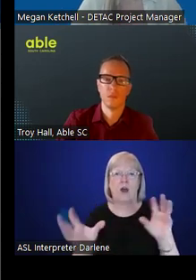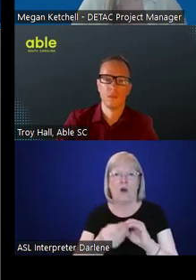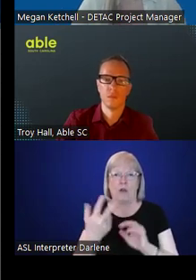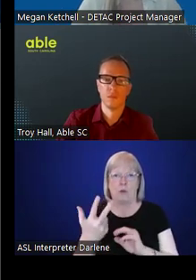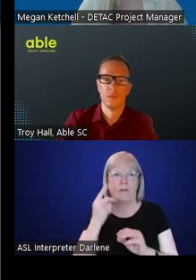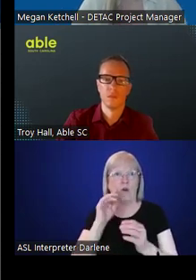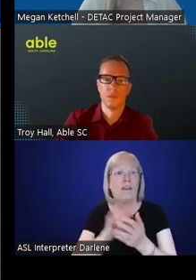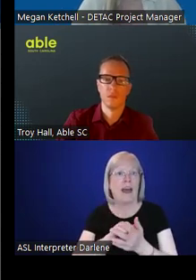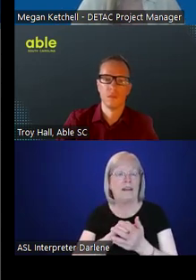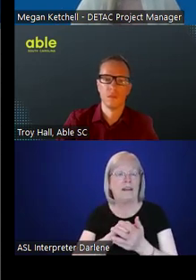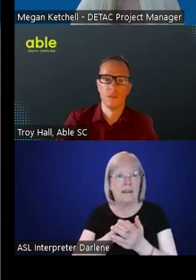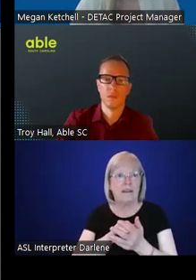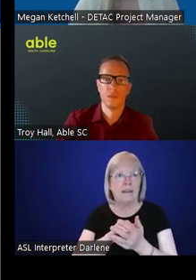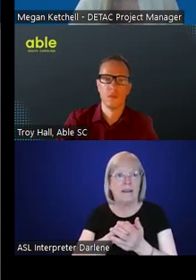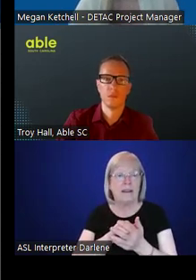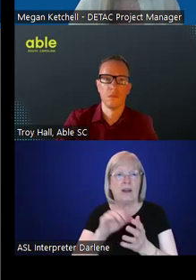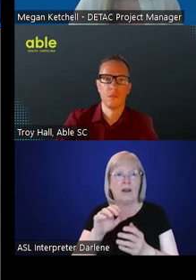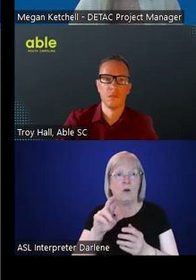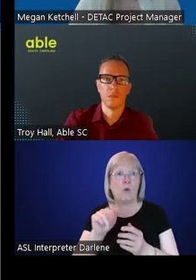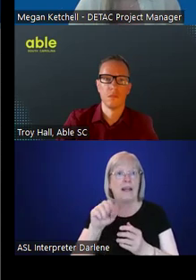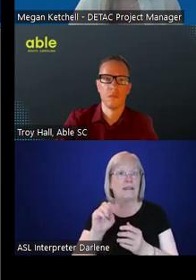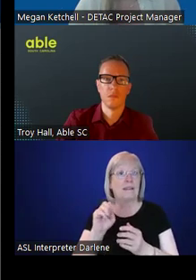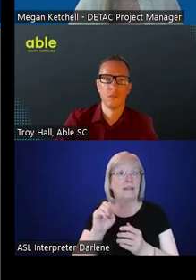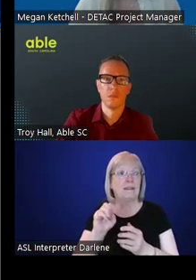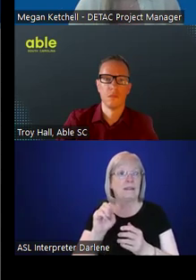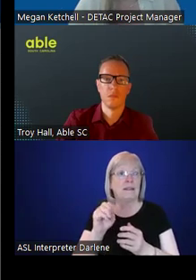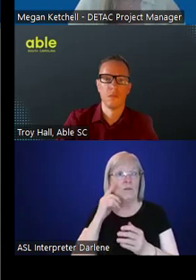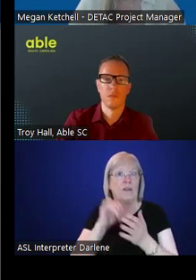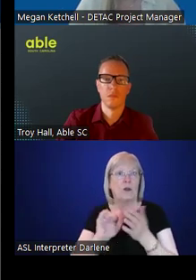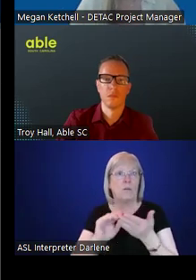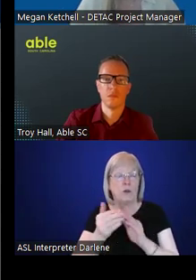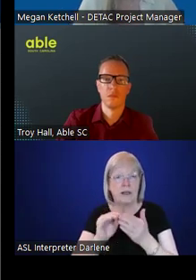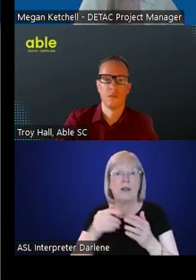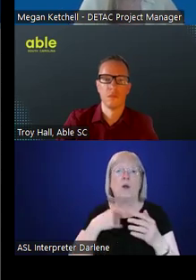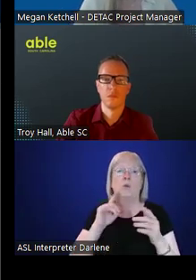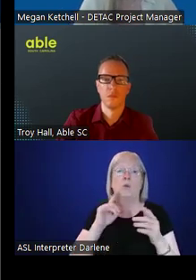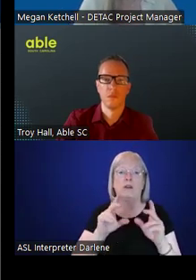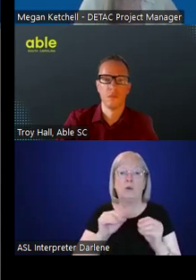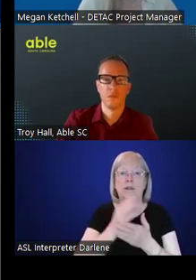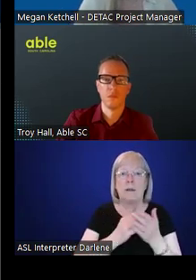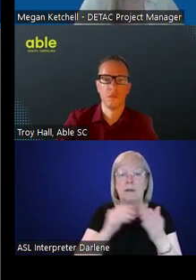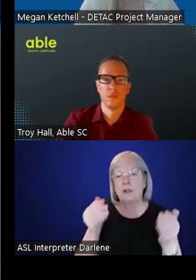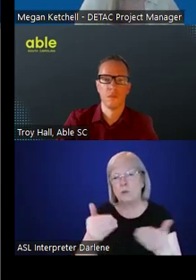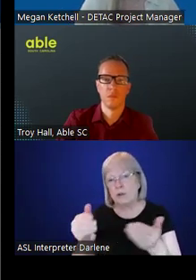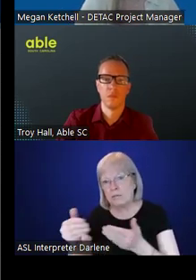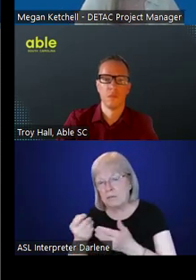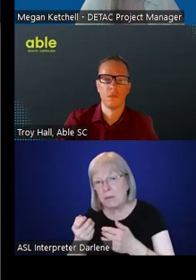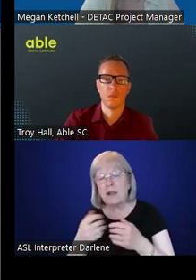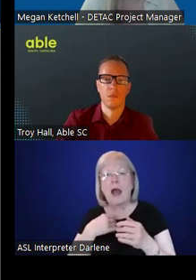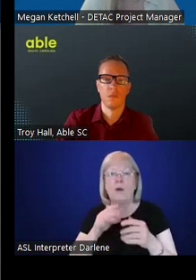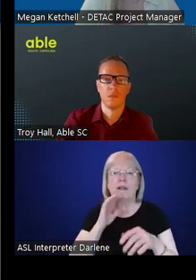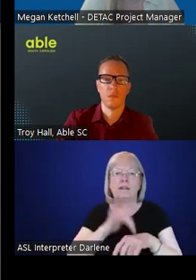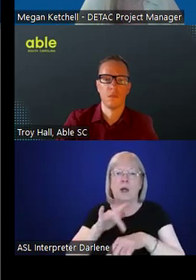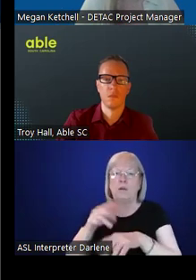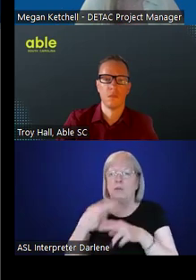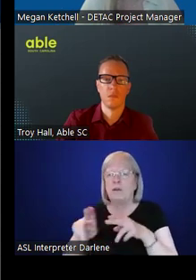for this community. So we're doing welcome now and going over some introductions. I'm going to talk just briefly about